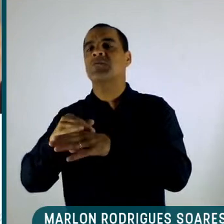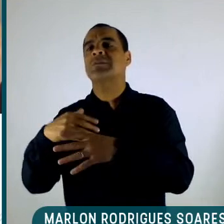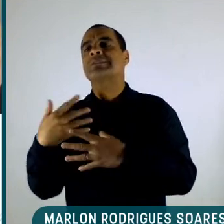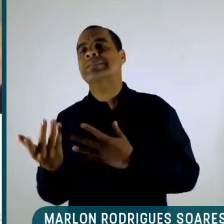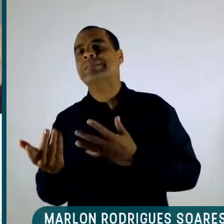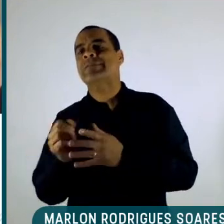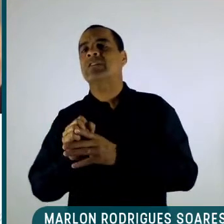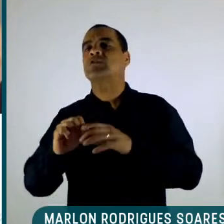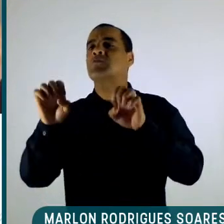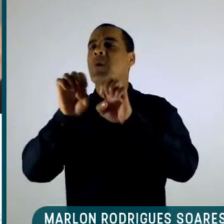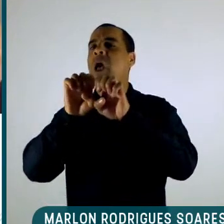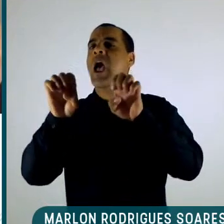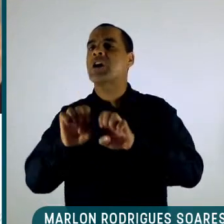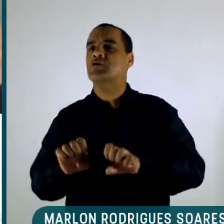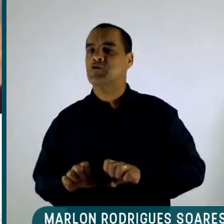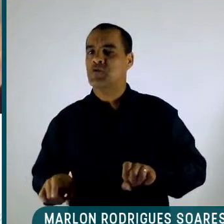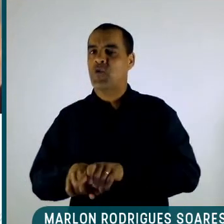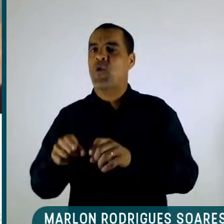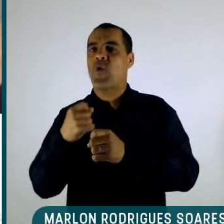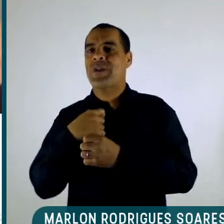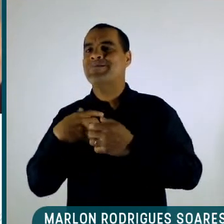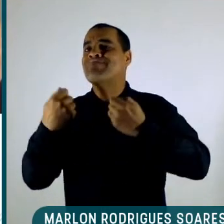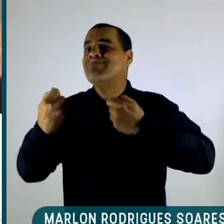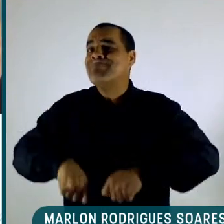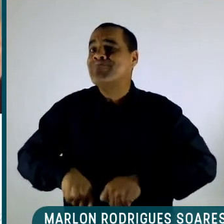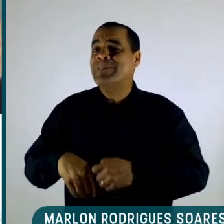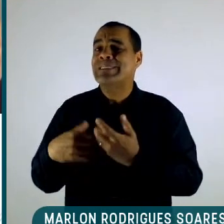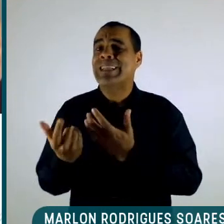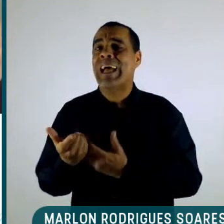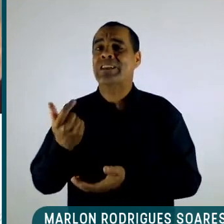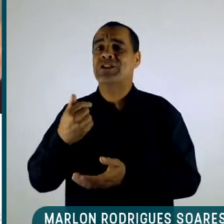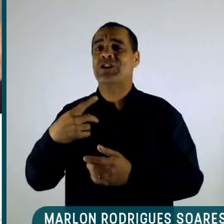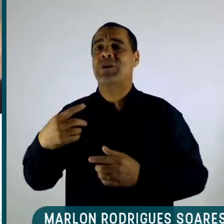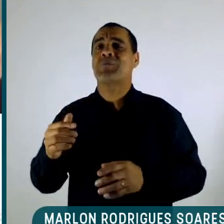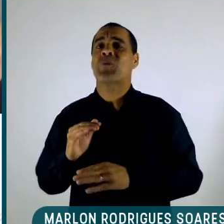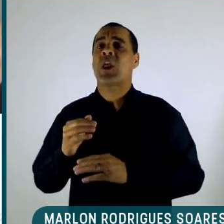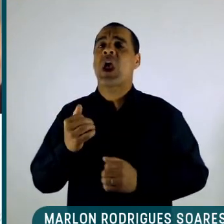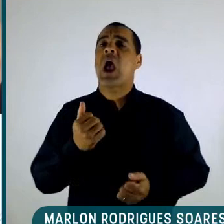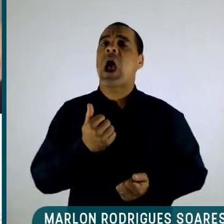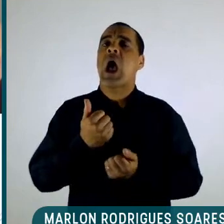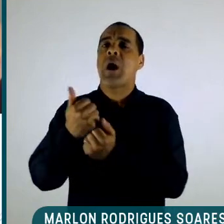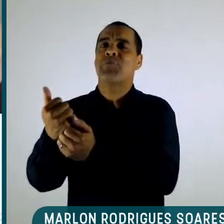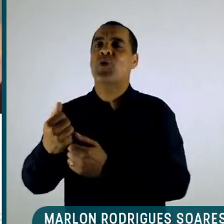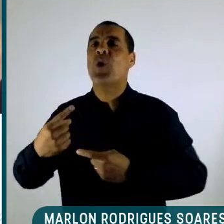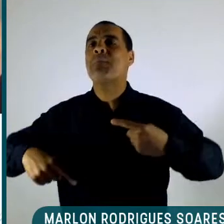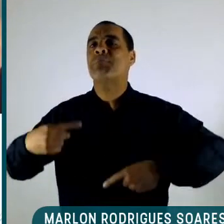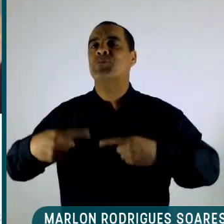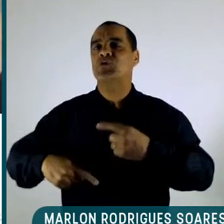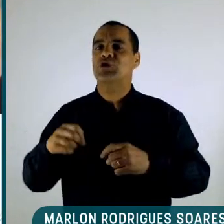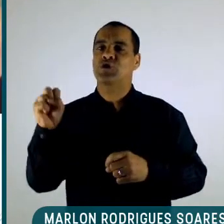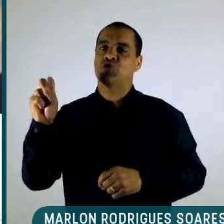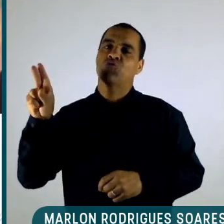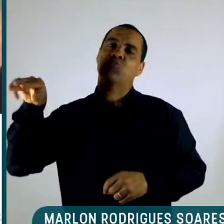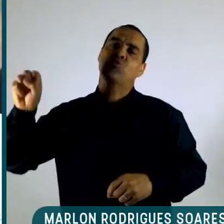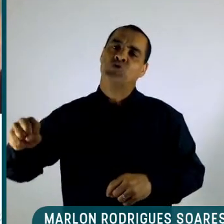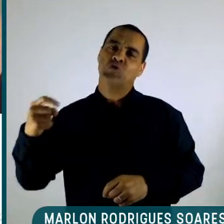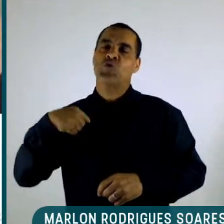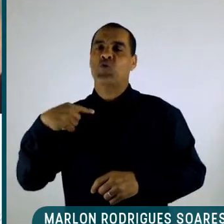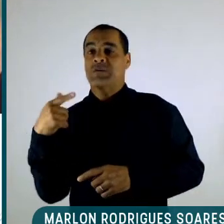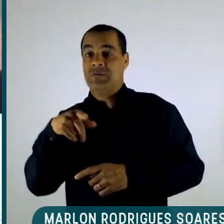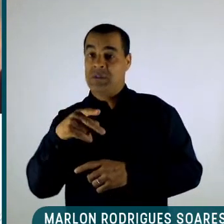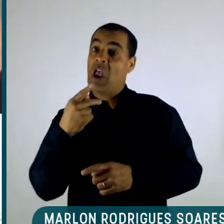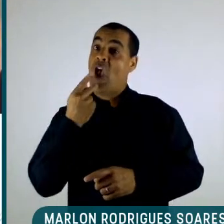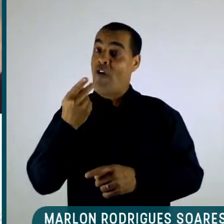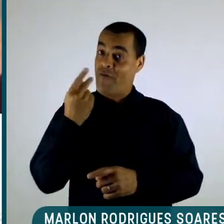we're talking a lot about the structure and need of political support, but there's also the other side to all of